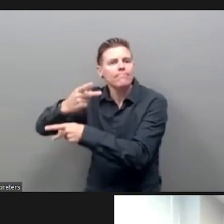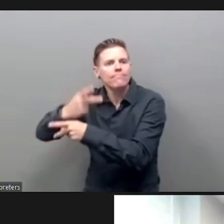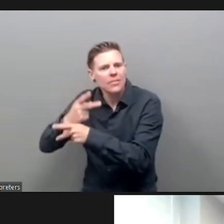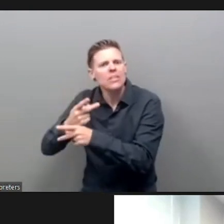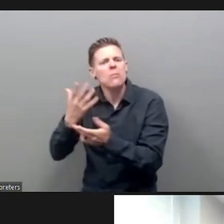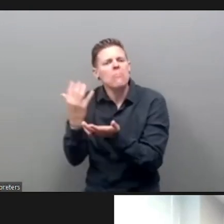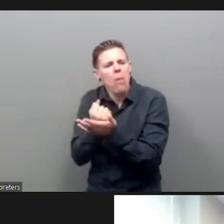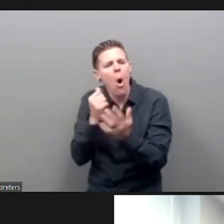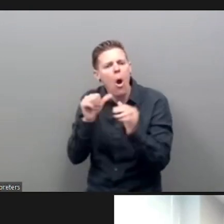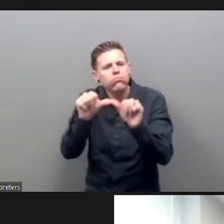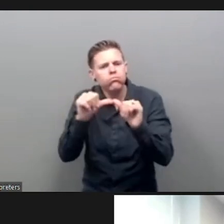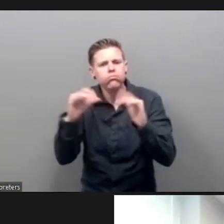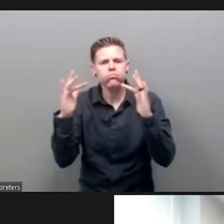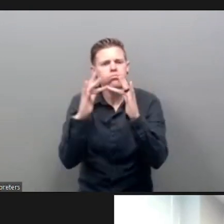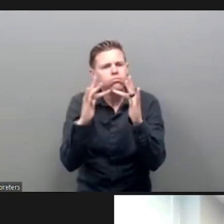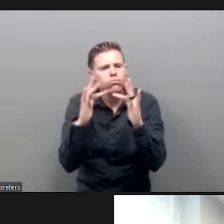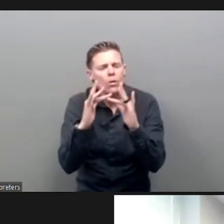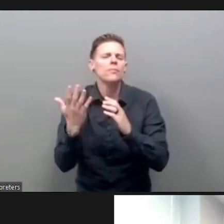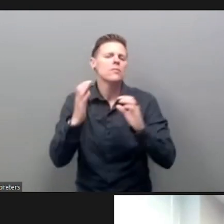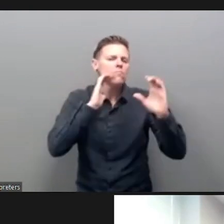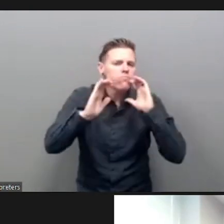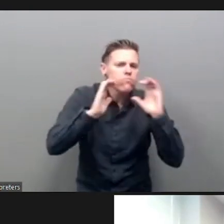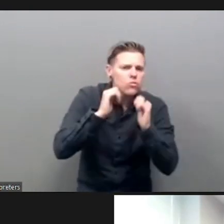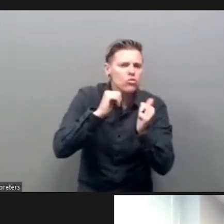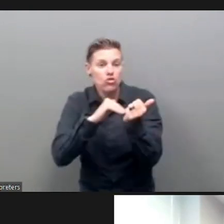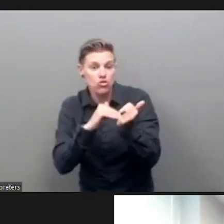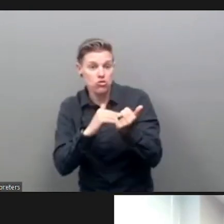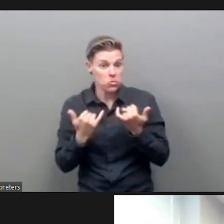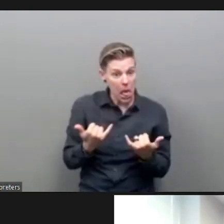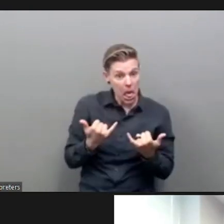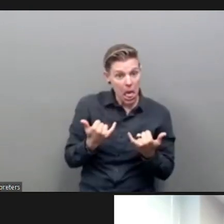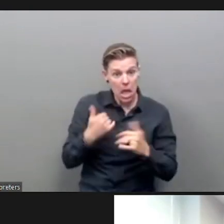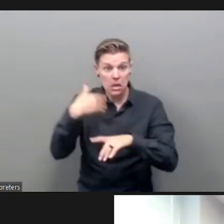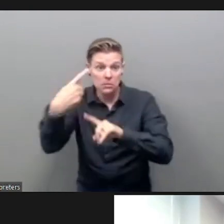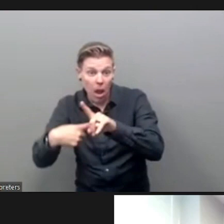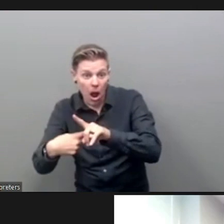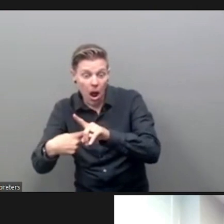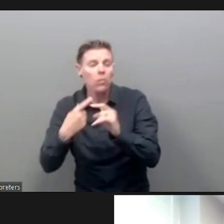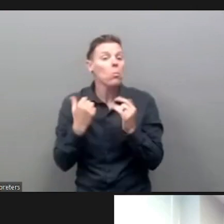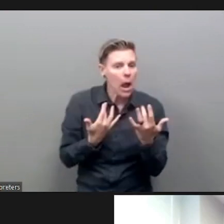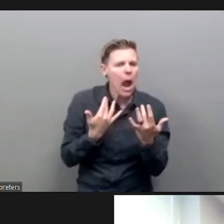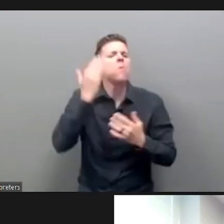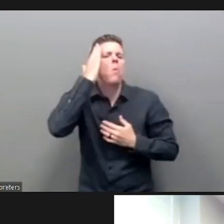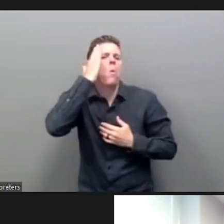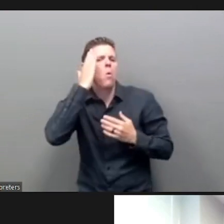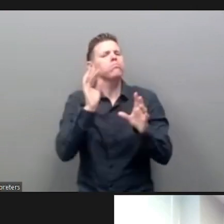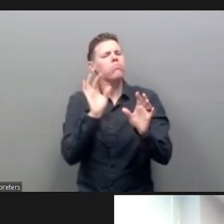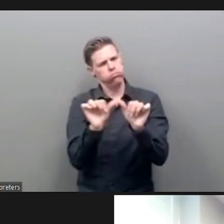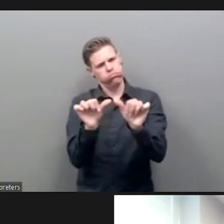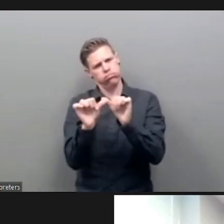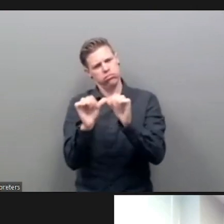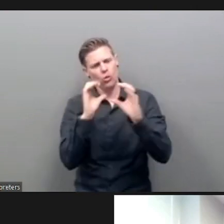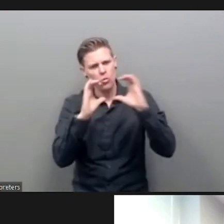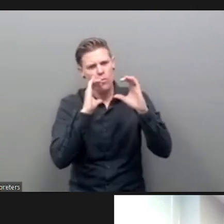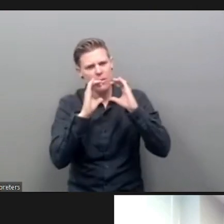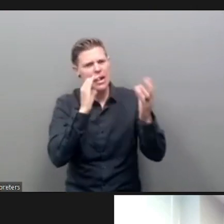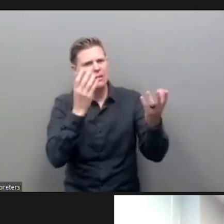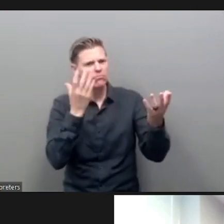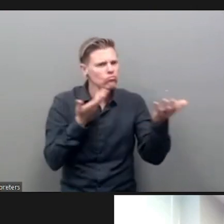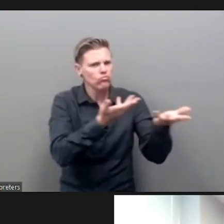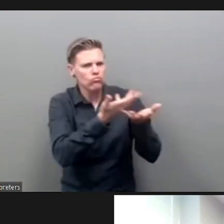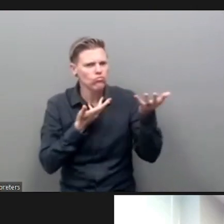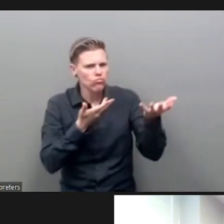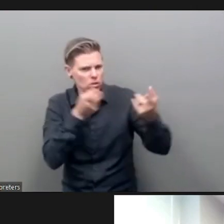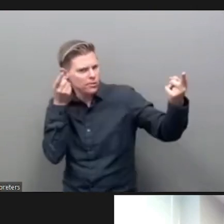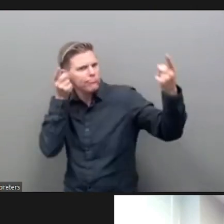discuss those things with doctors and nurse practitioners and PAs and others to decide what the best timing